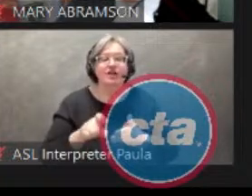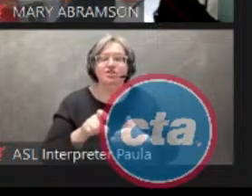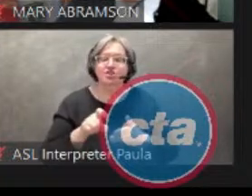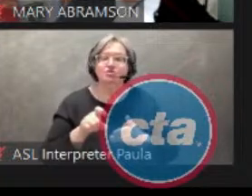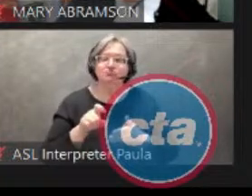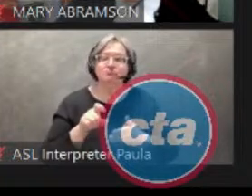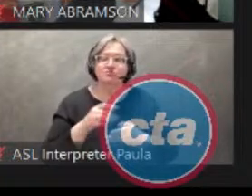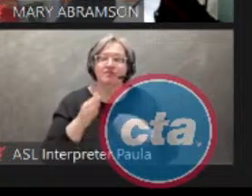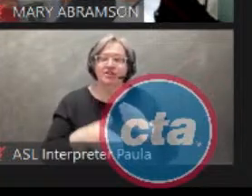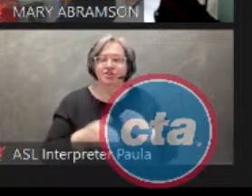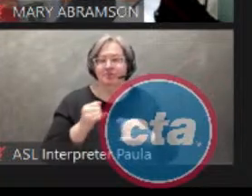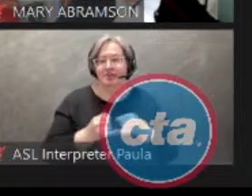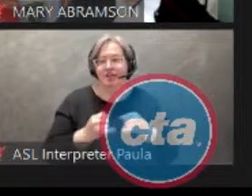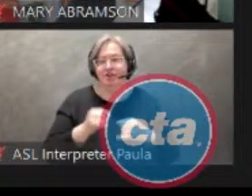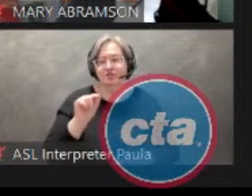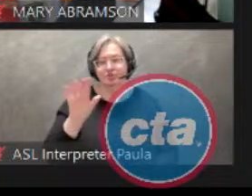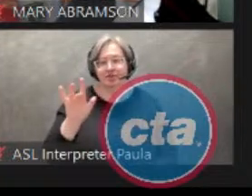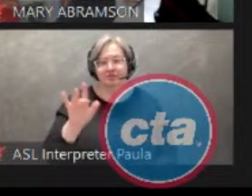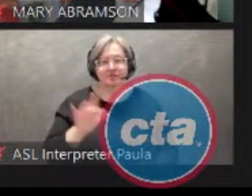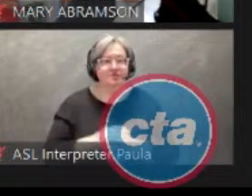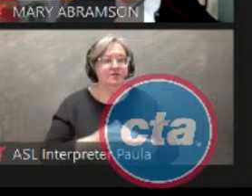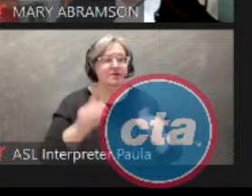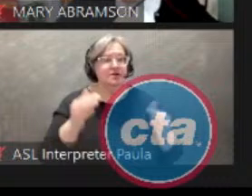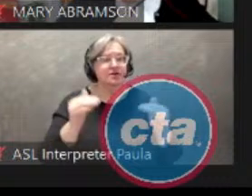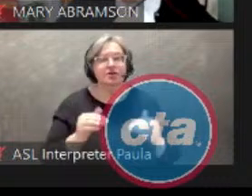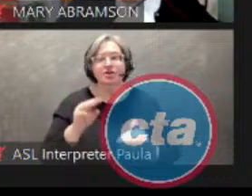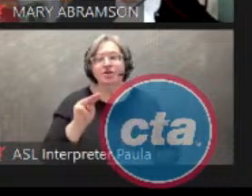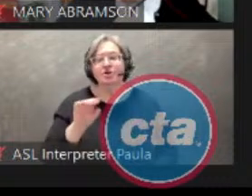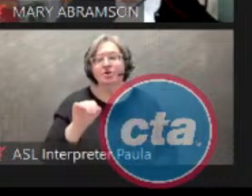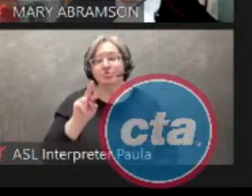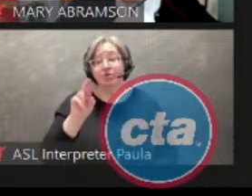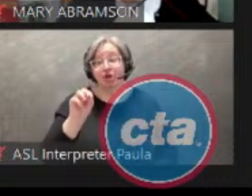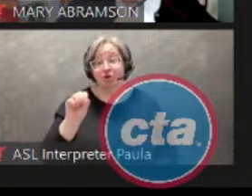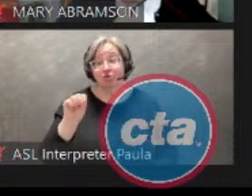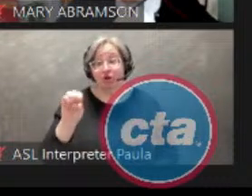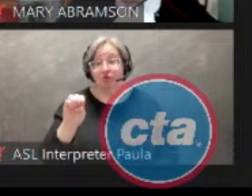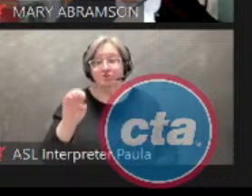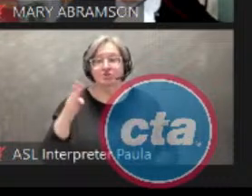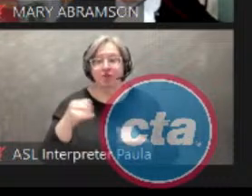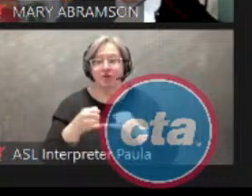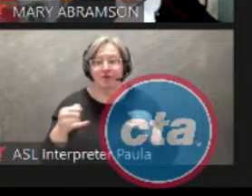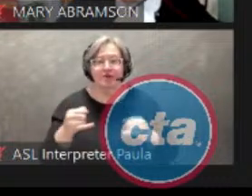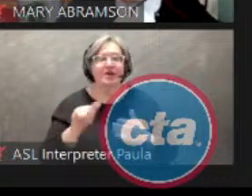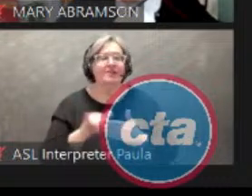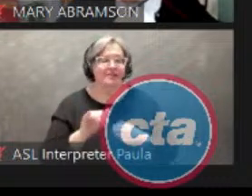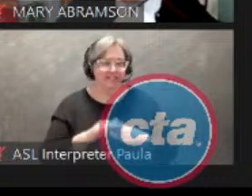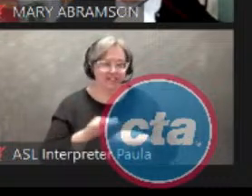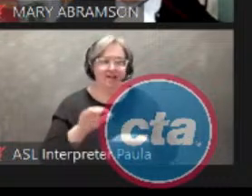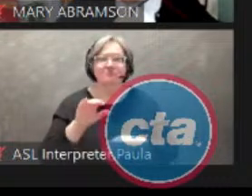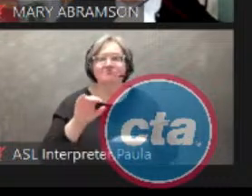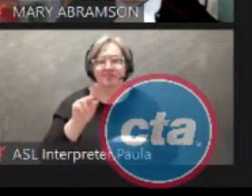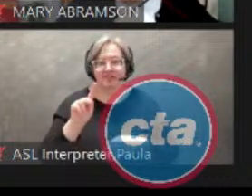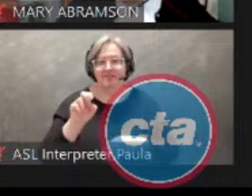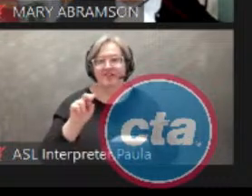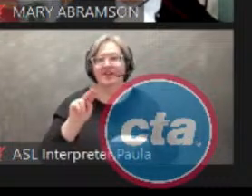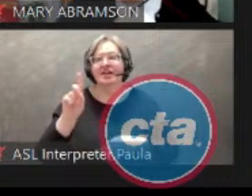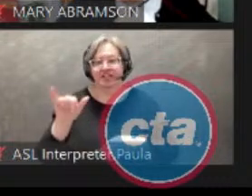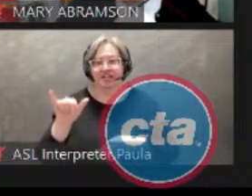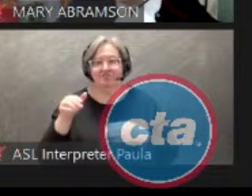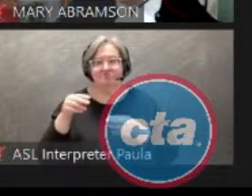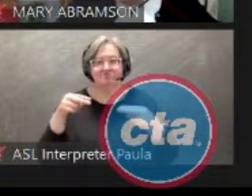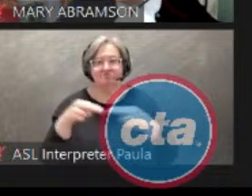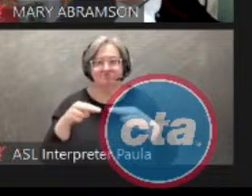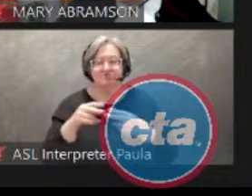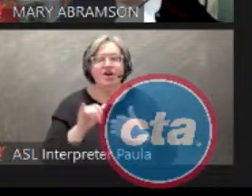the end of 2025. Montrose Blue Line Station, we're into the middle. That's also on the Kennedy. That work we're expecting to